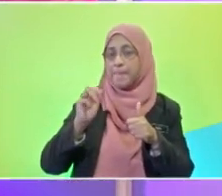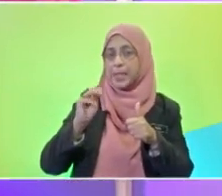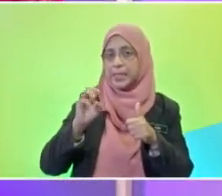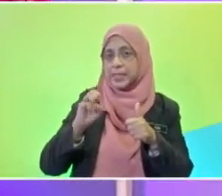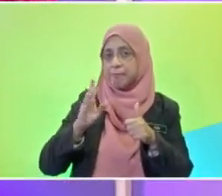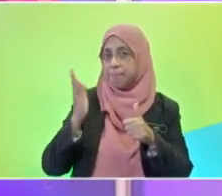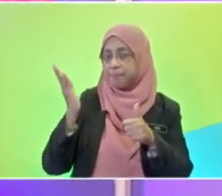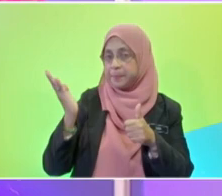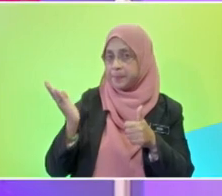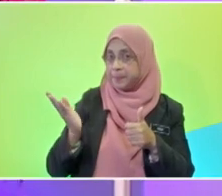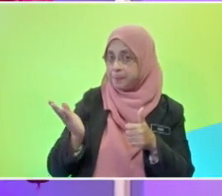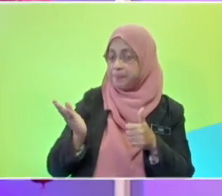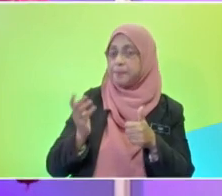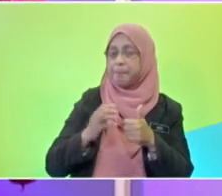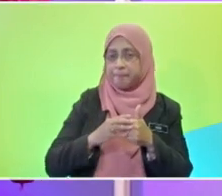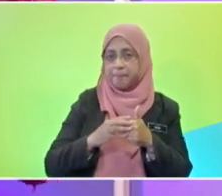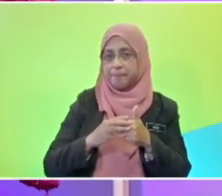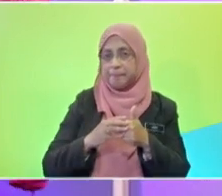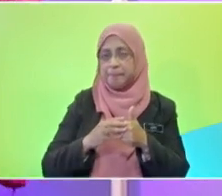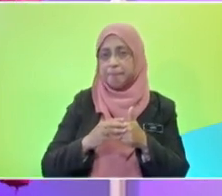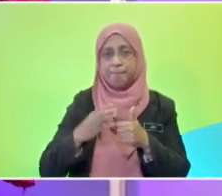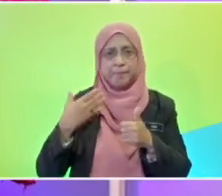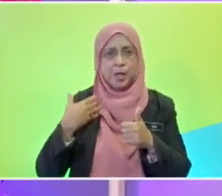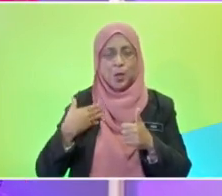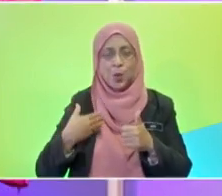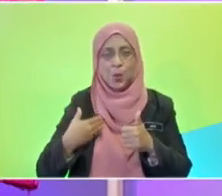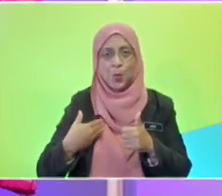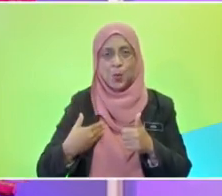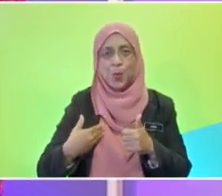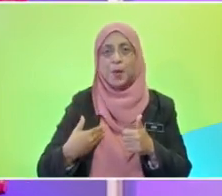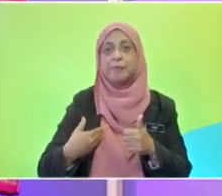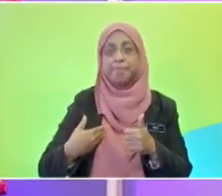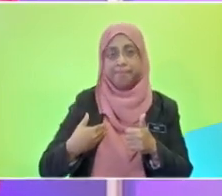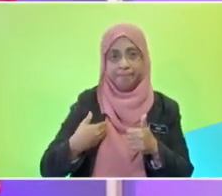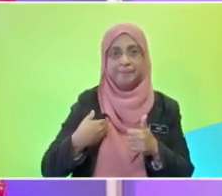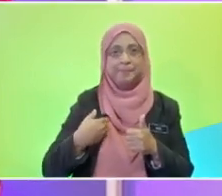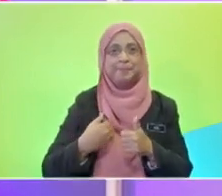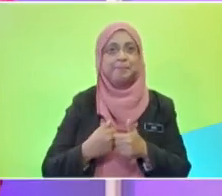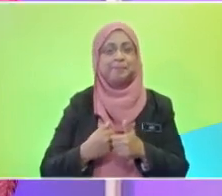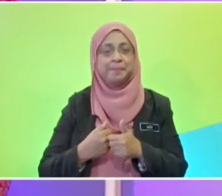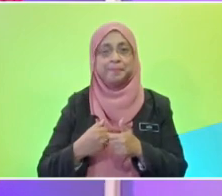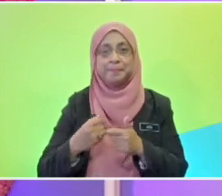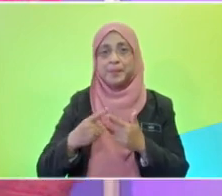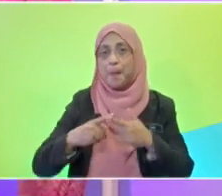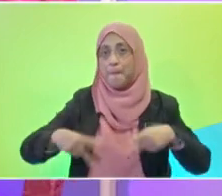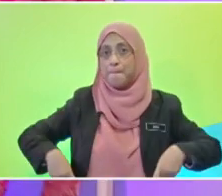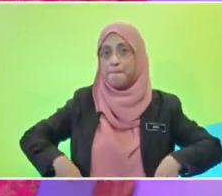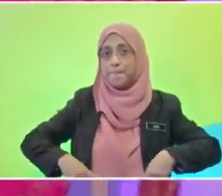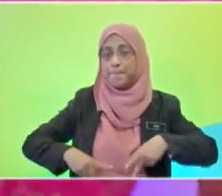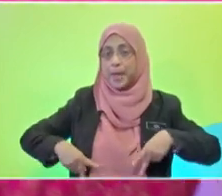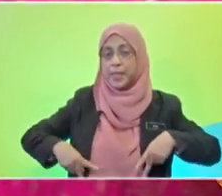kameez, okay. It's a cloth worn by Indian ladies, and it has pants. It comes with